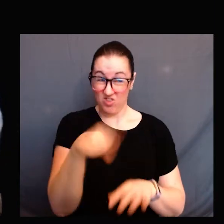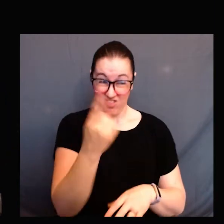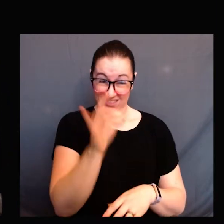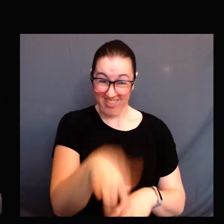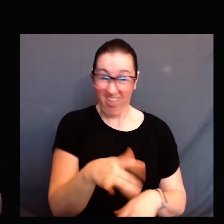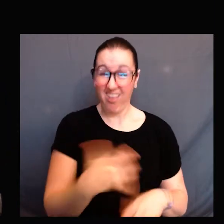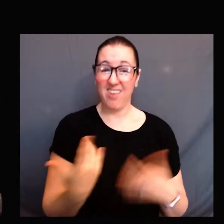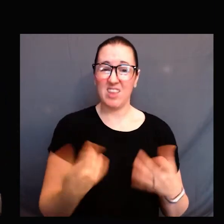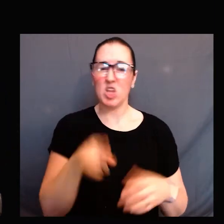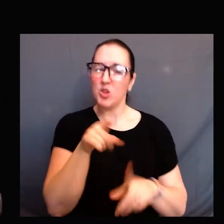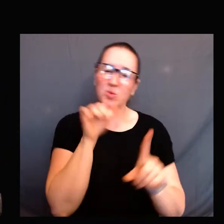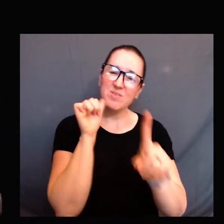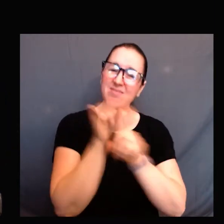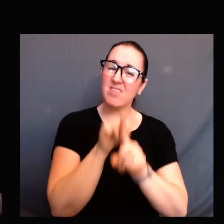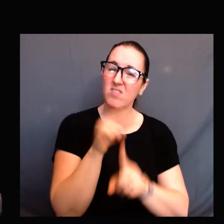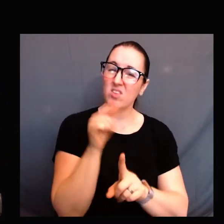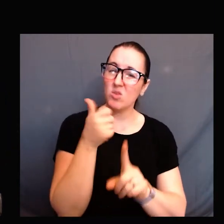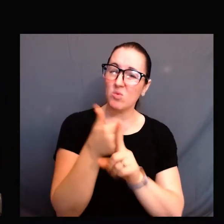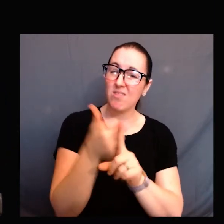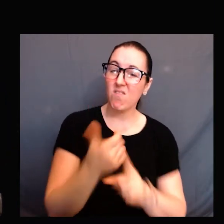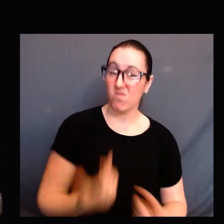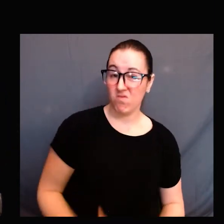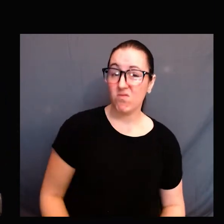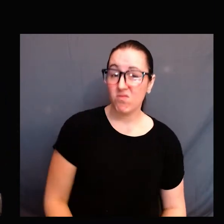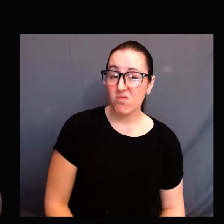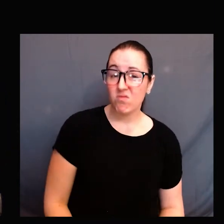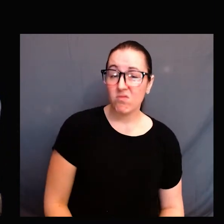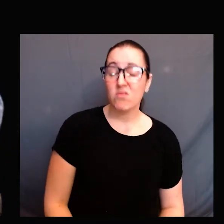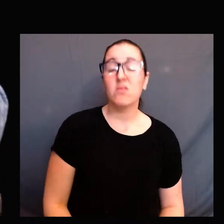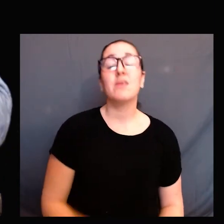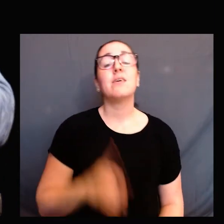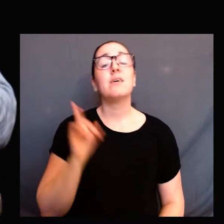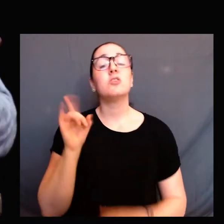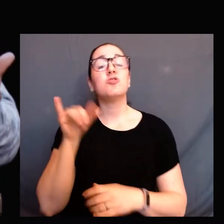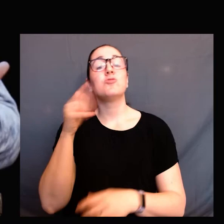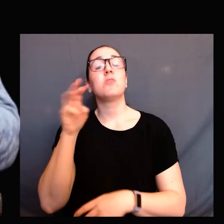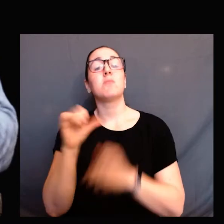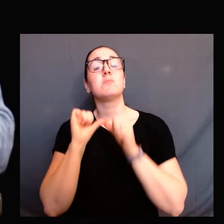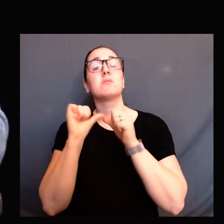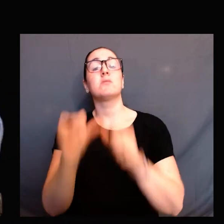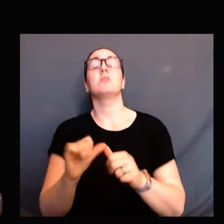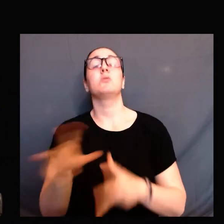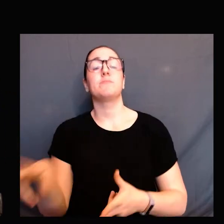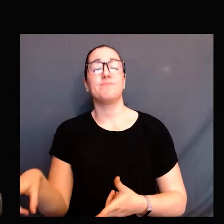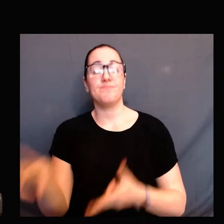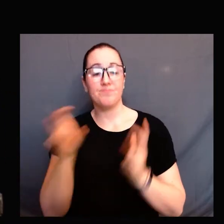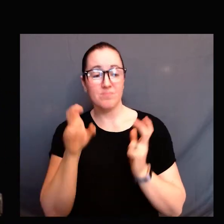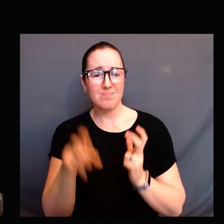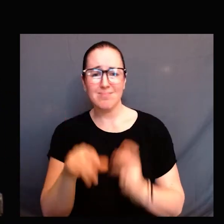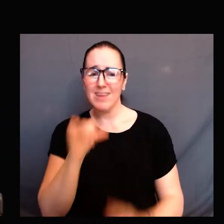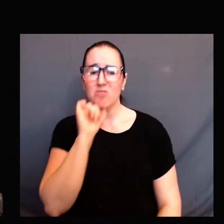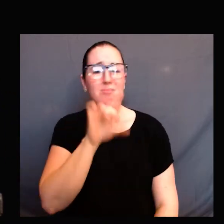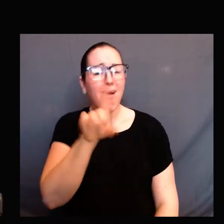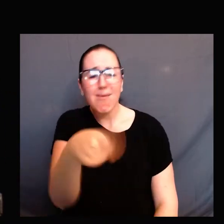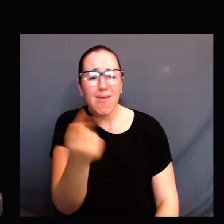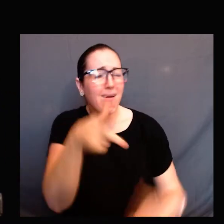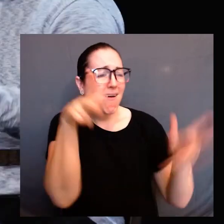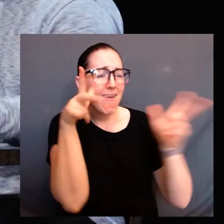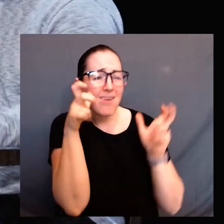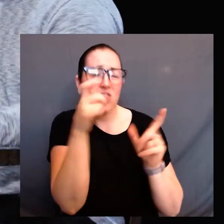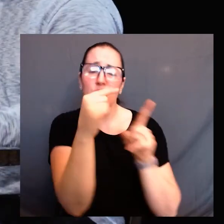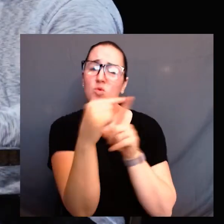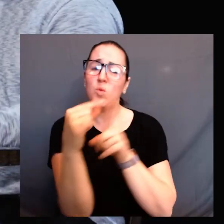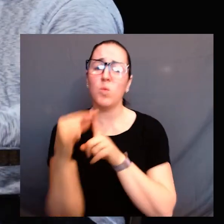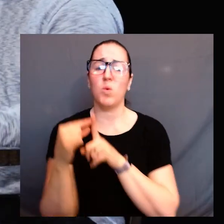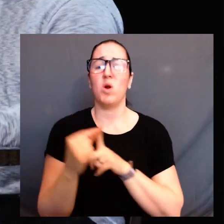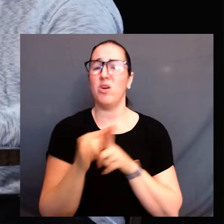you're deceiving yourself. Now, he goes on. He says, do not merely listen to